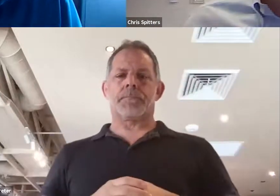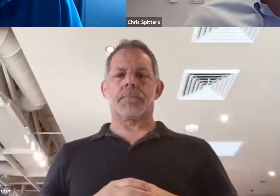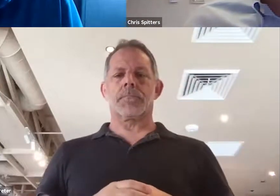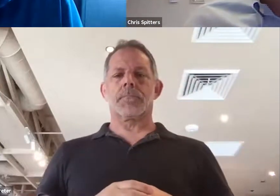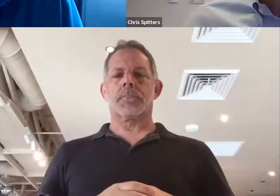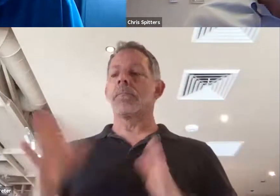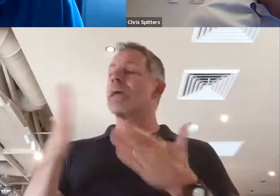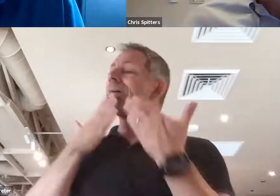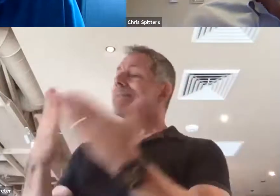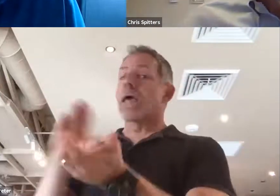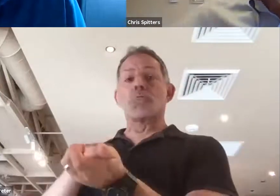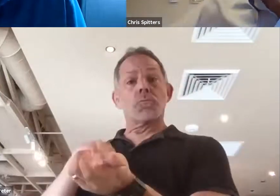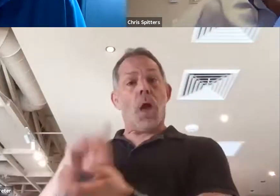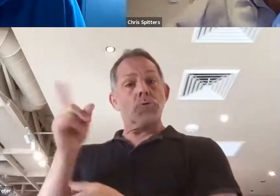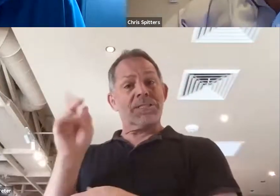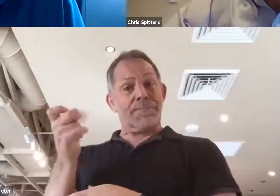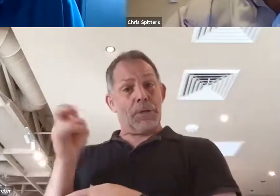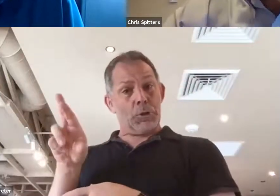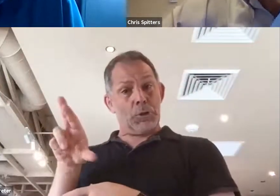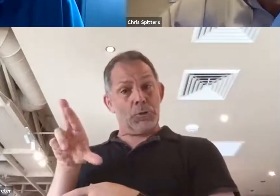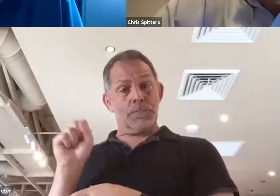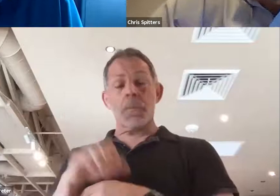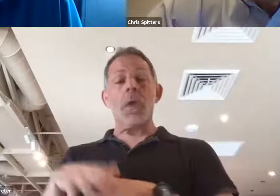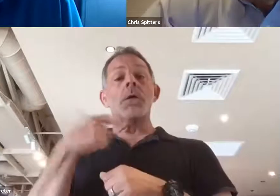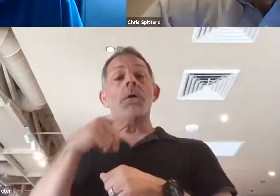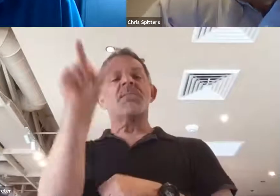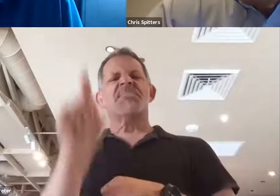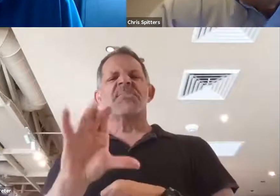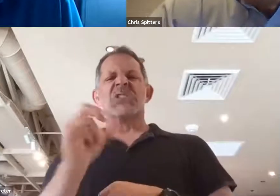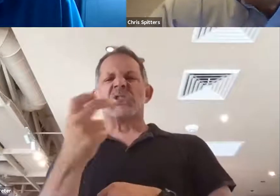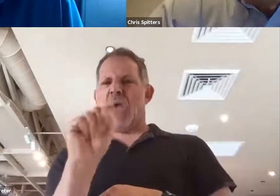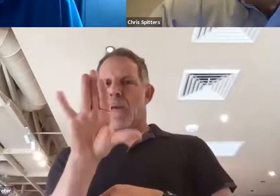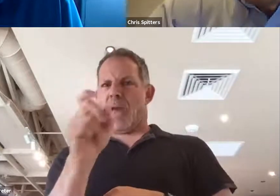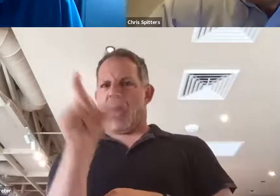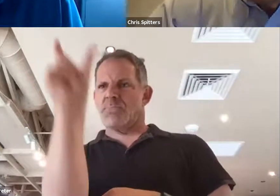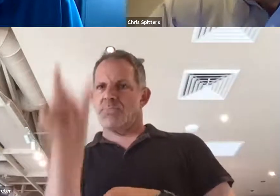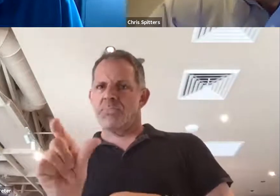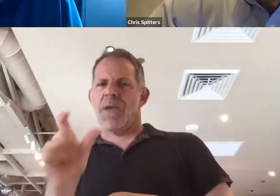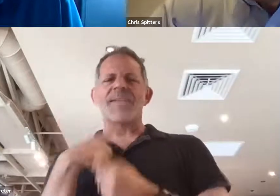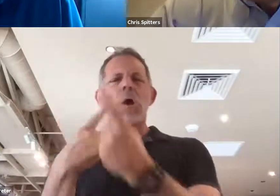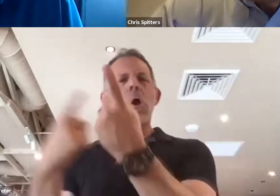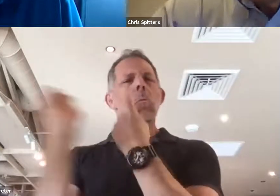today? Dr. Spitters, are there any trends in recent